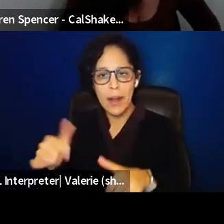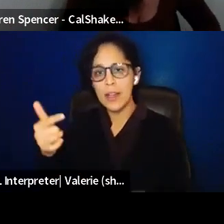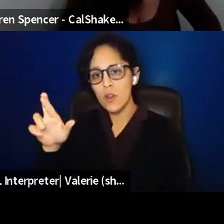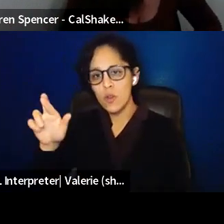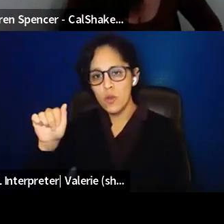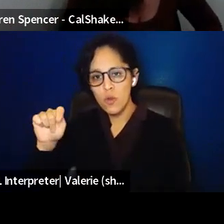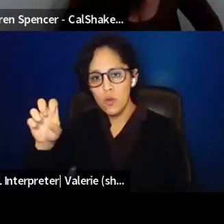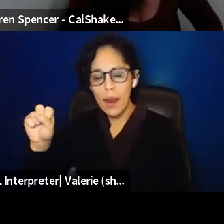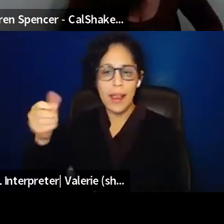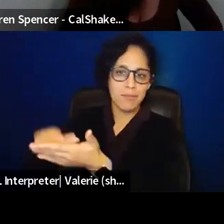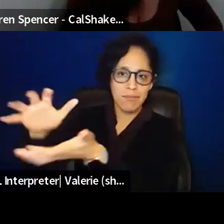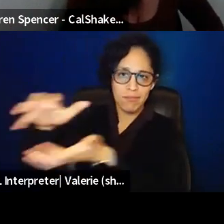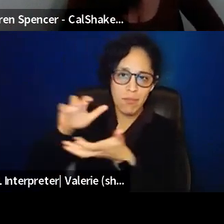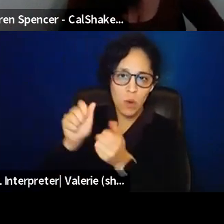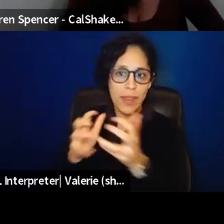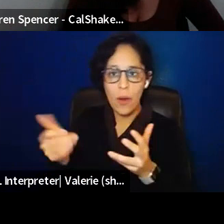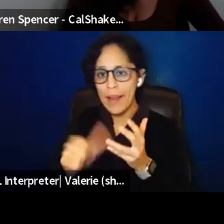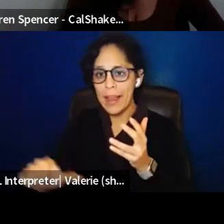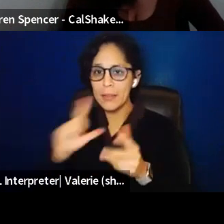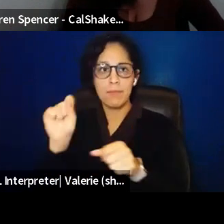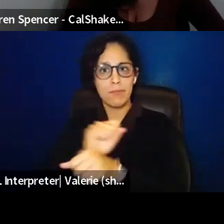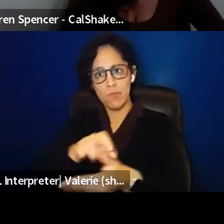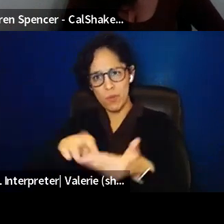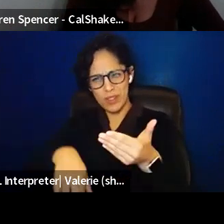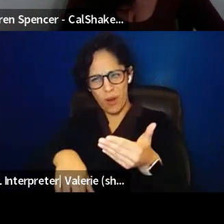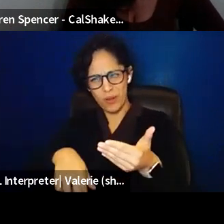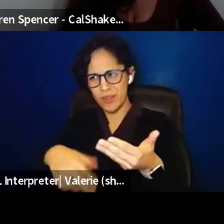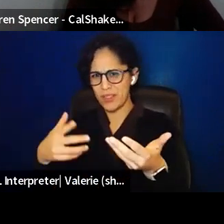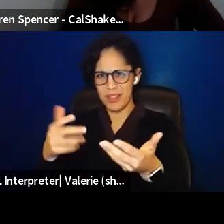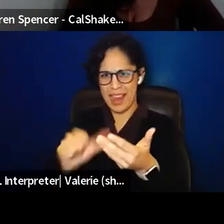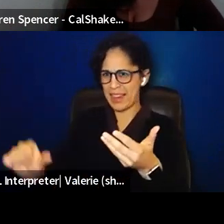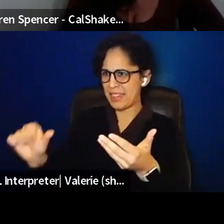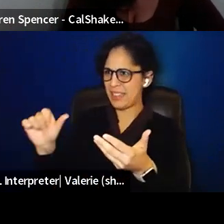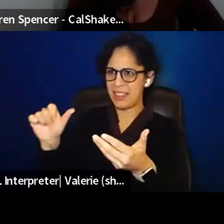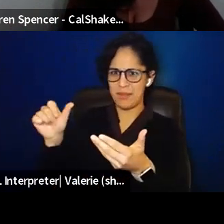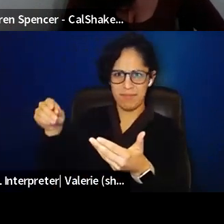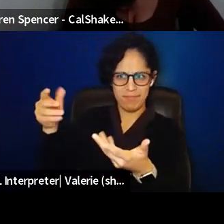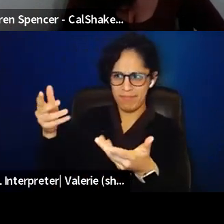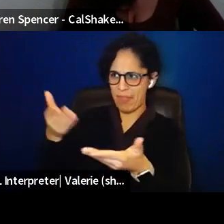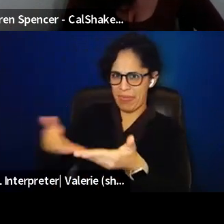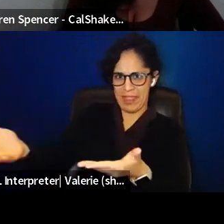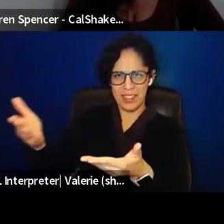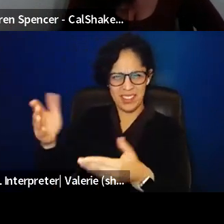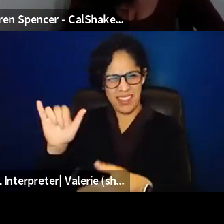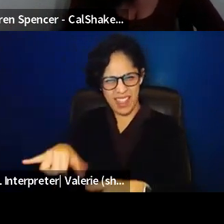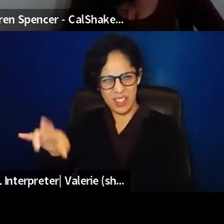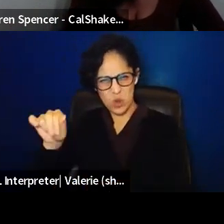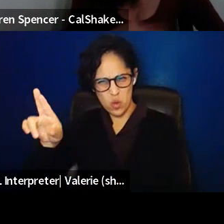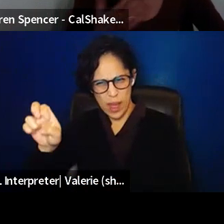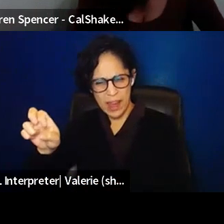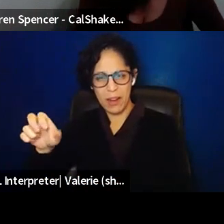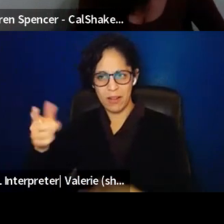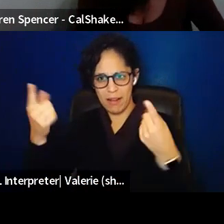an ask for any sort of deliverable, which is really rare as a freelance artist. And so from that, it